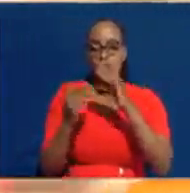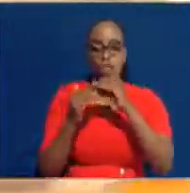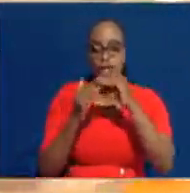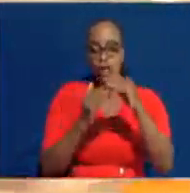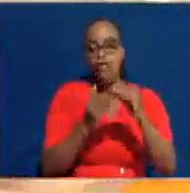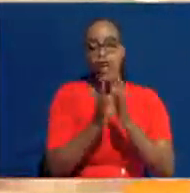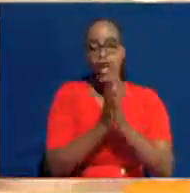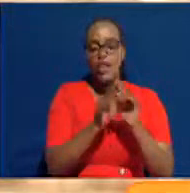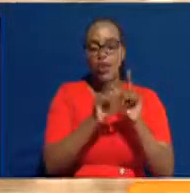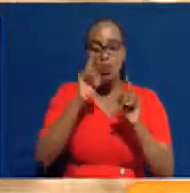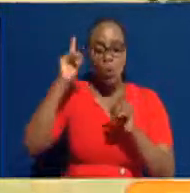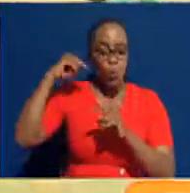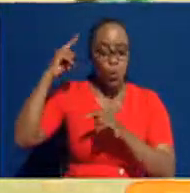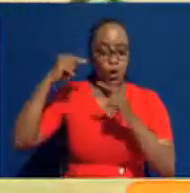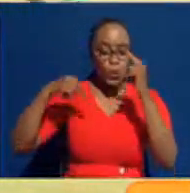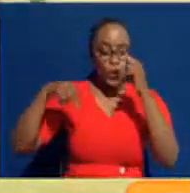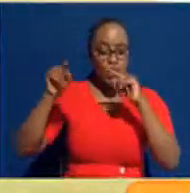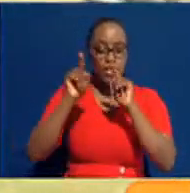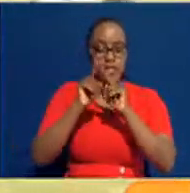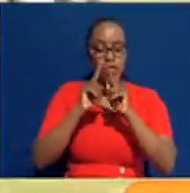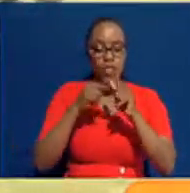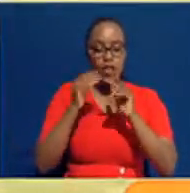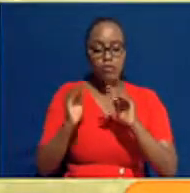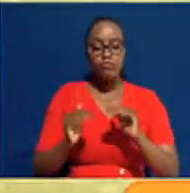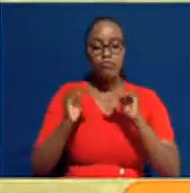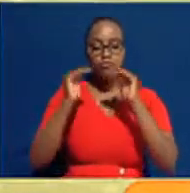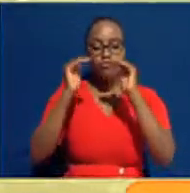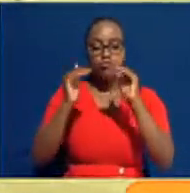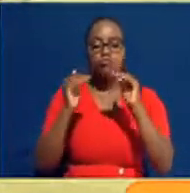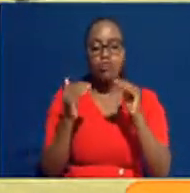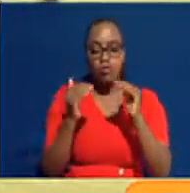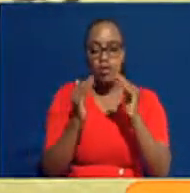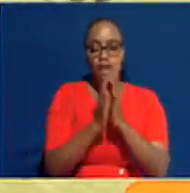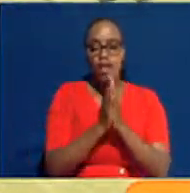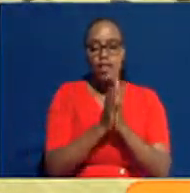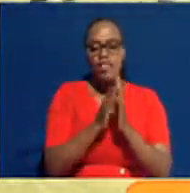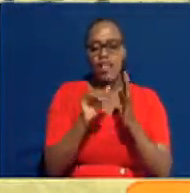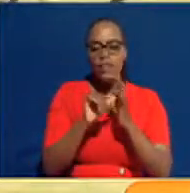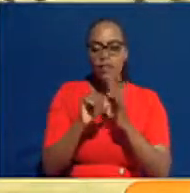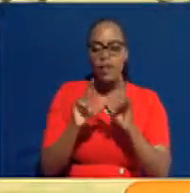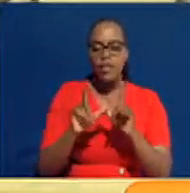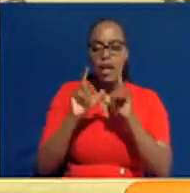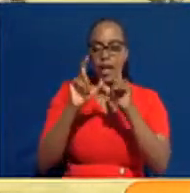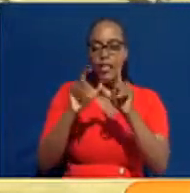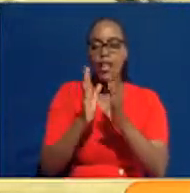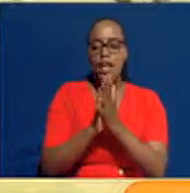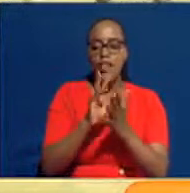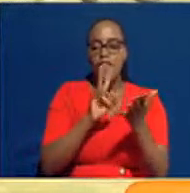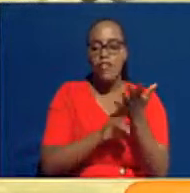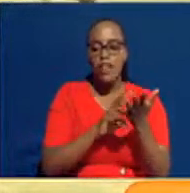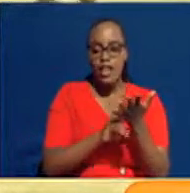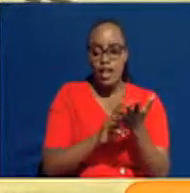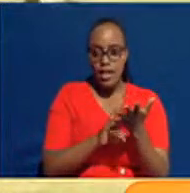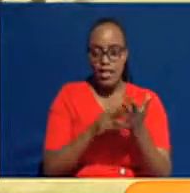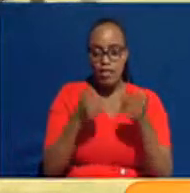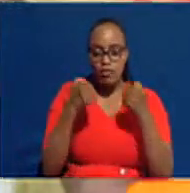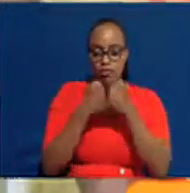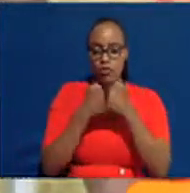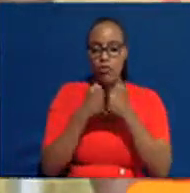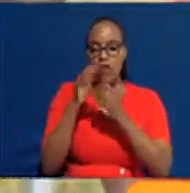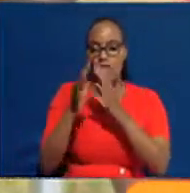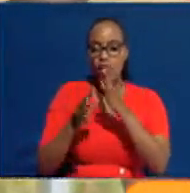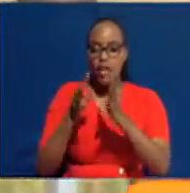while a win for Mathare will earn them a step up in the league ladder. Troubled teams Talanta FC and Vega Bullets lock horns at the Kasarani